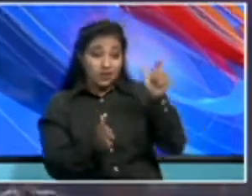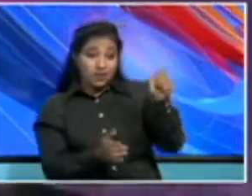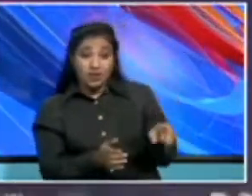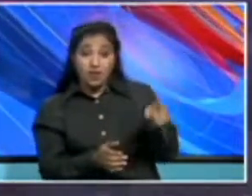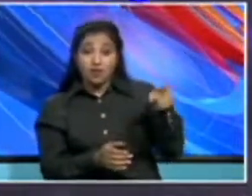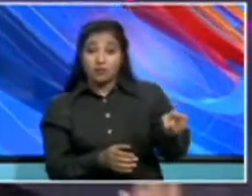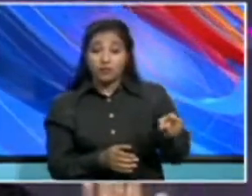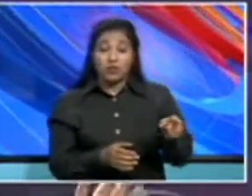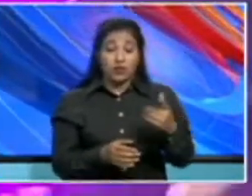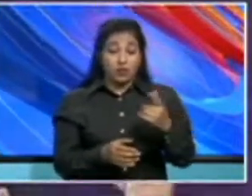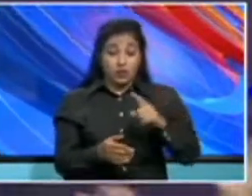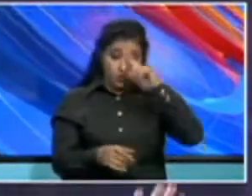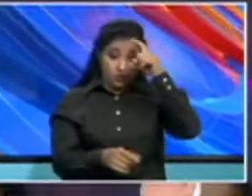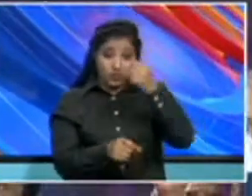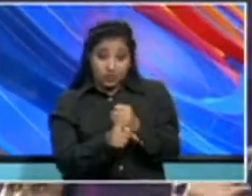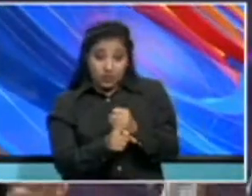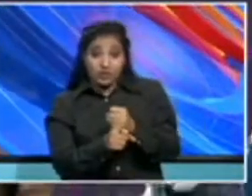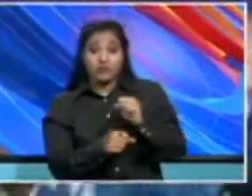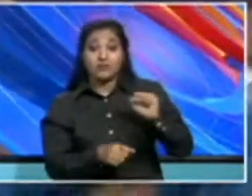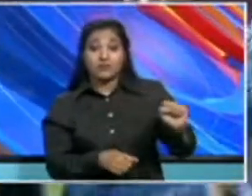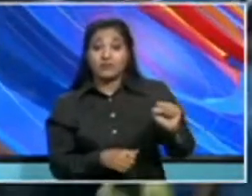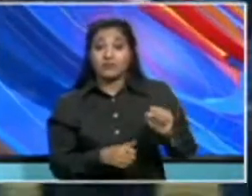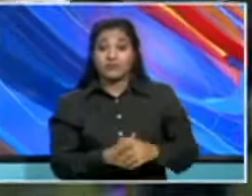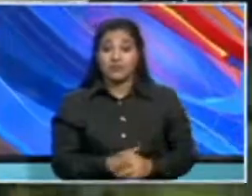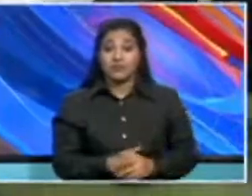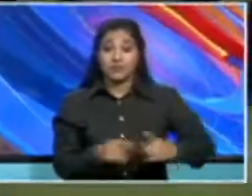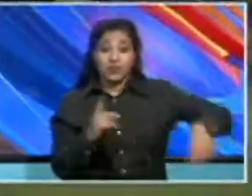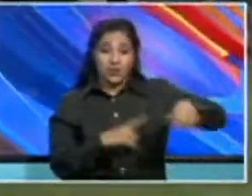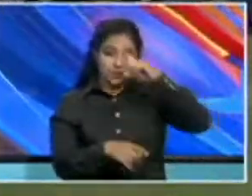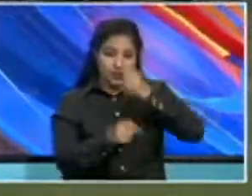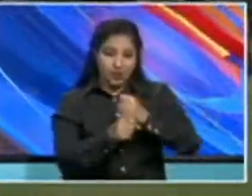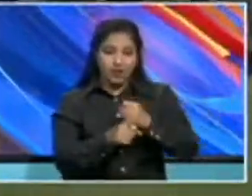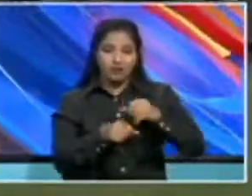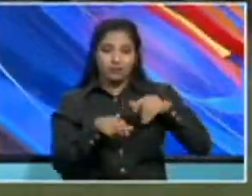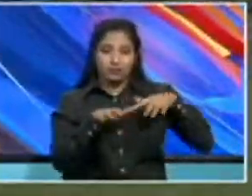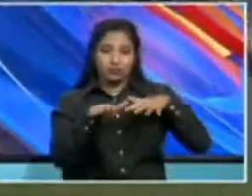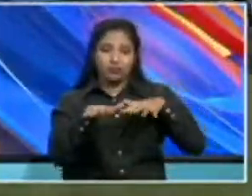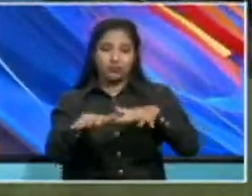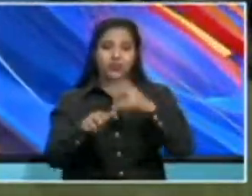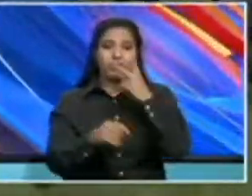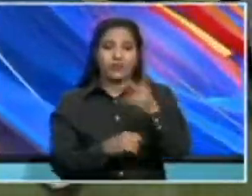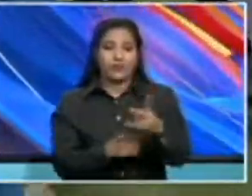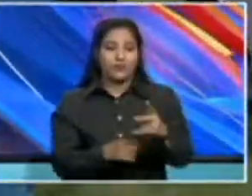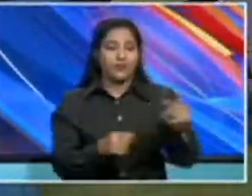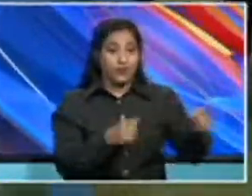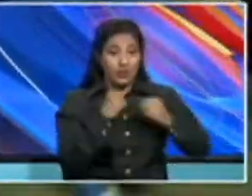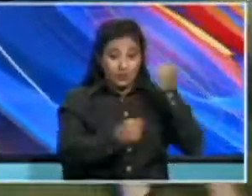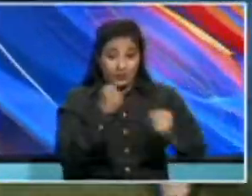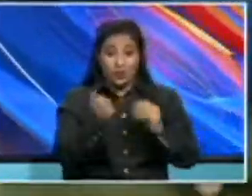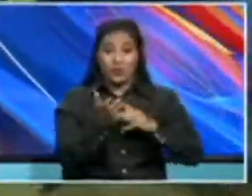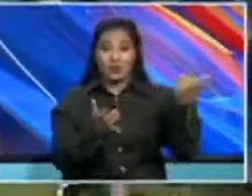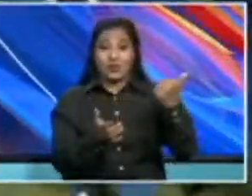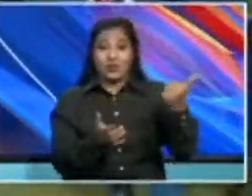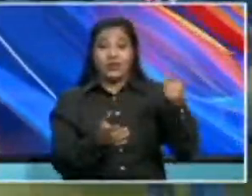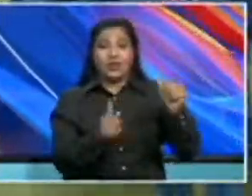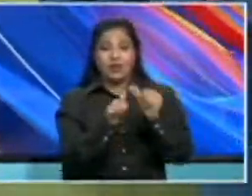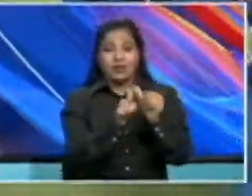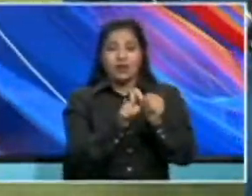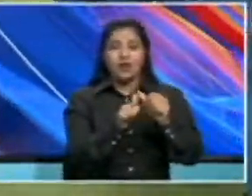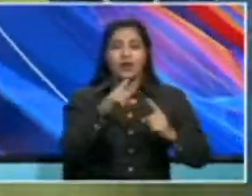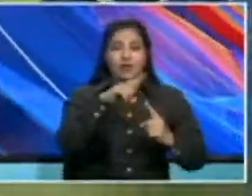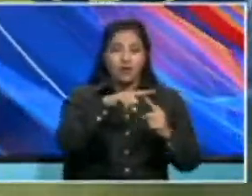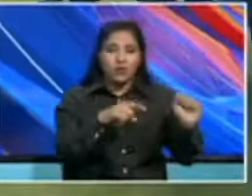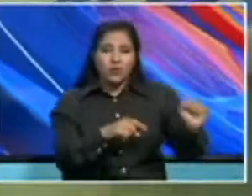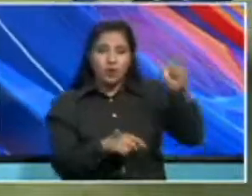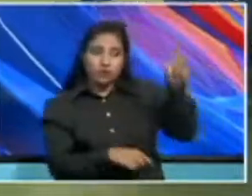Chief Minister of Gujarat, the Union Sports Minister Anurag Thakur, and a host of other dignitaries in the